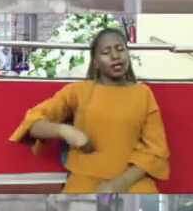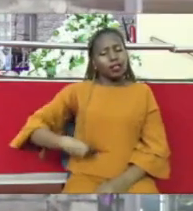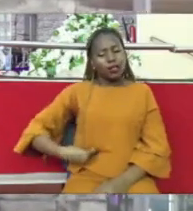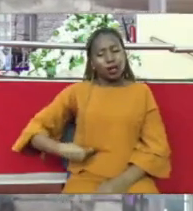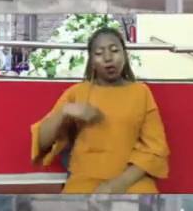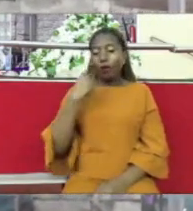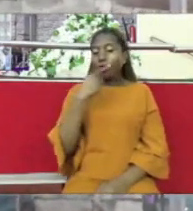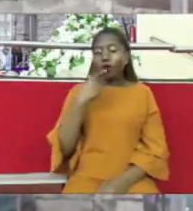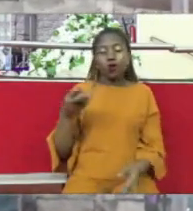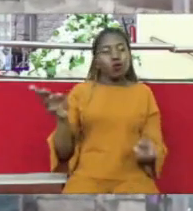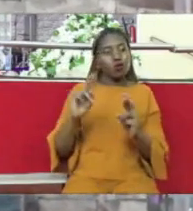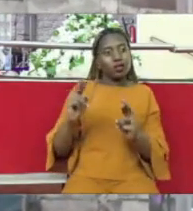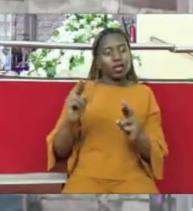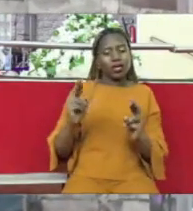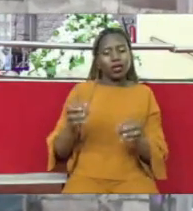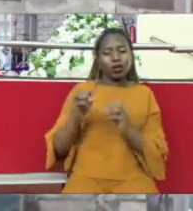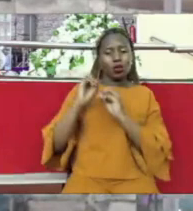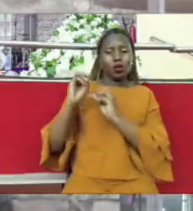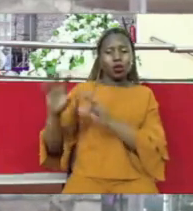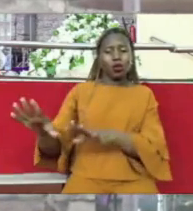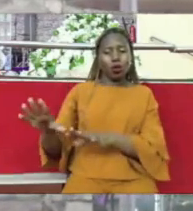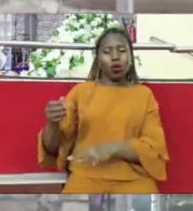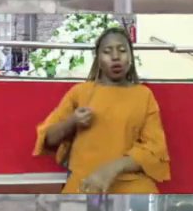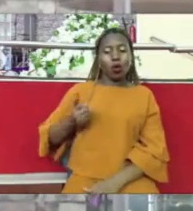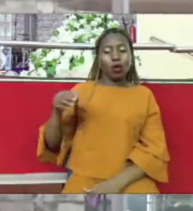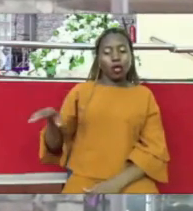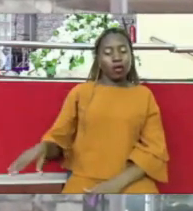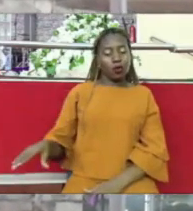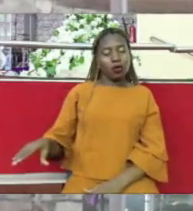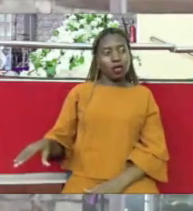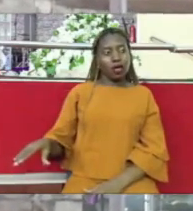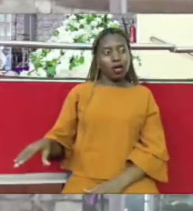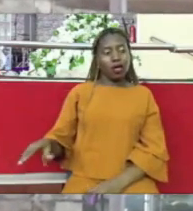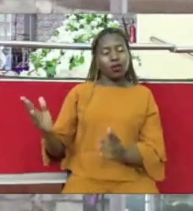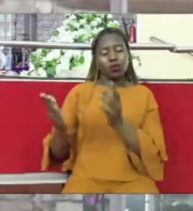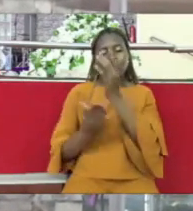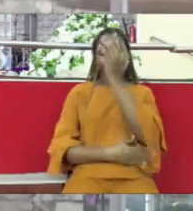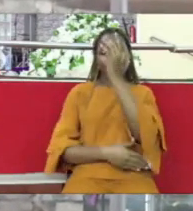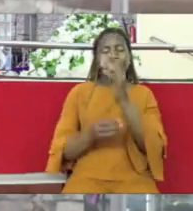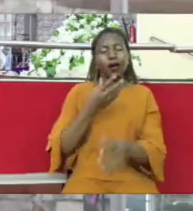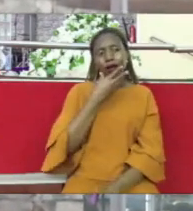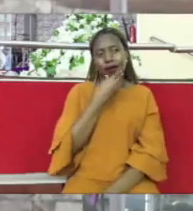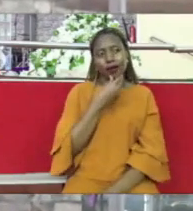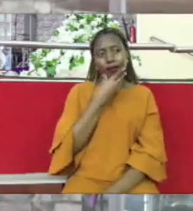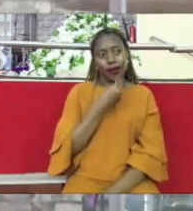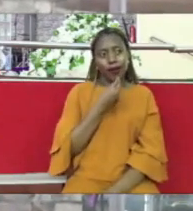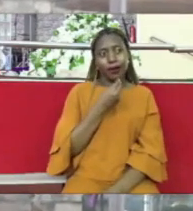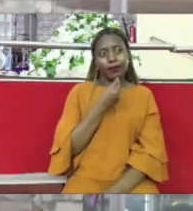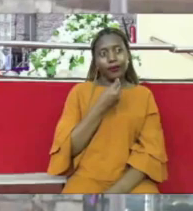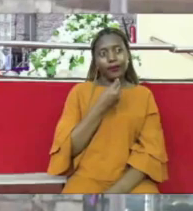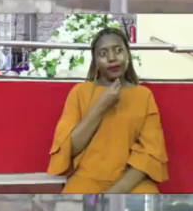the men of that particular place they were staying, yule Yakobo ambaye alikuwa tayari kumrusha bintie kwa wale